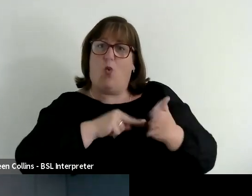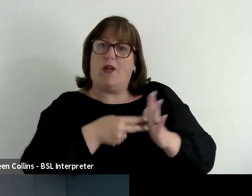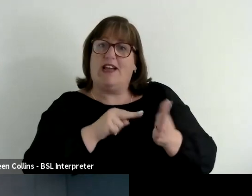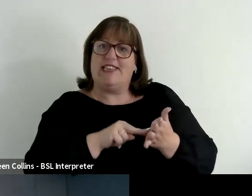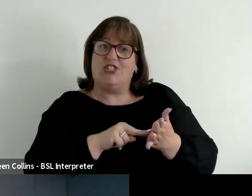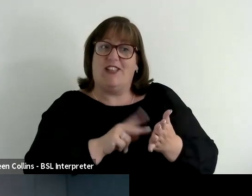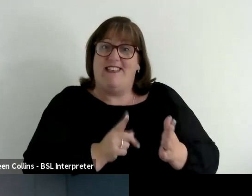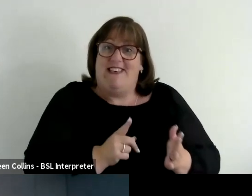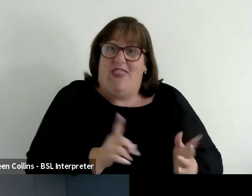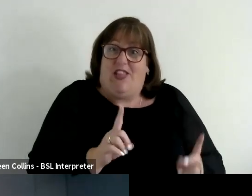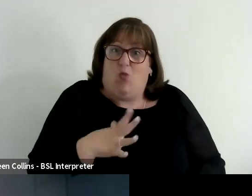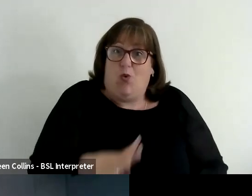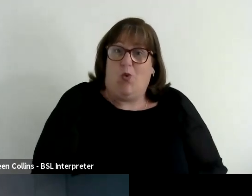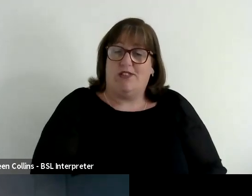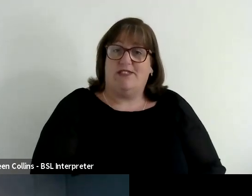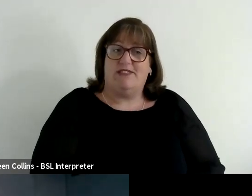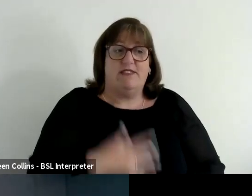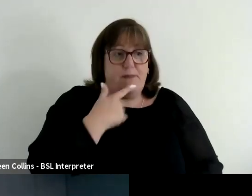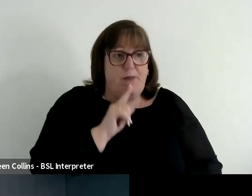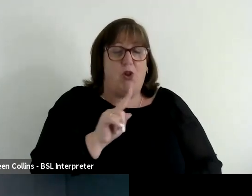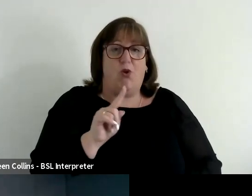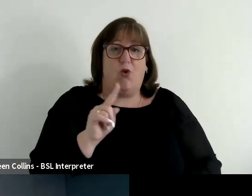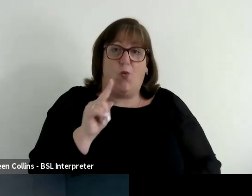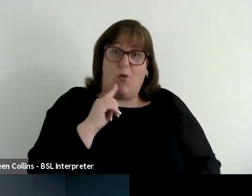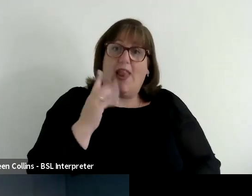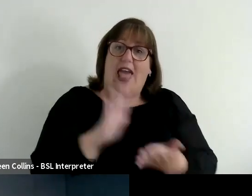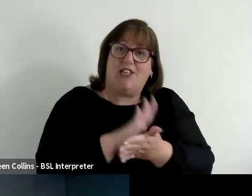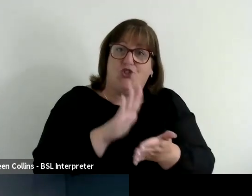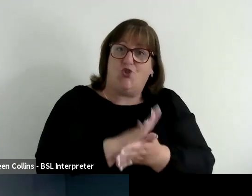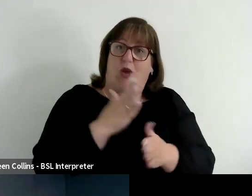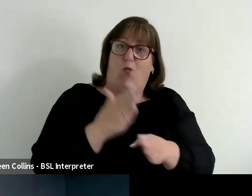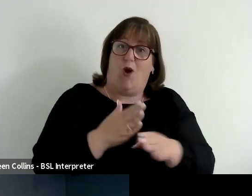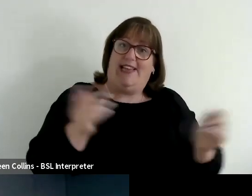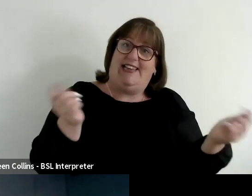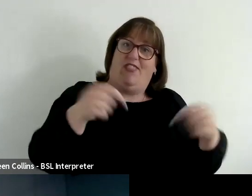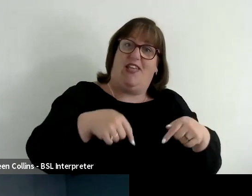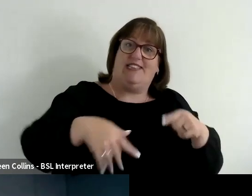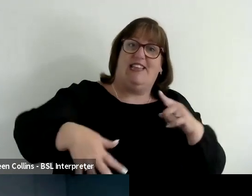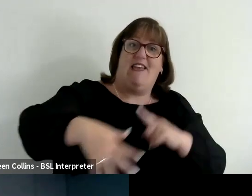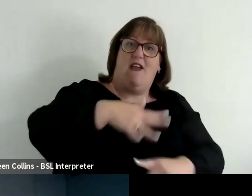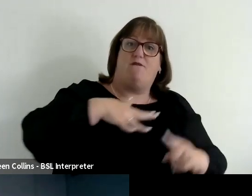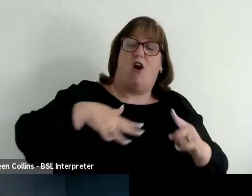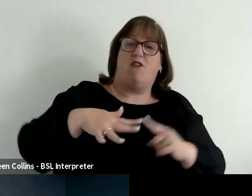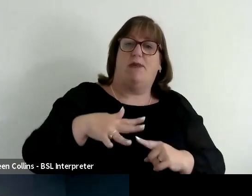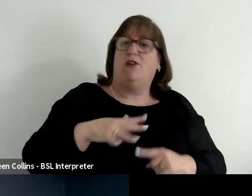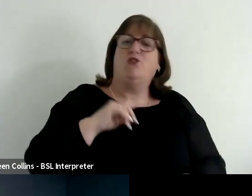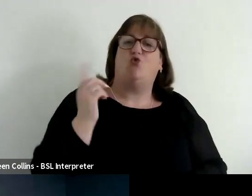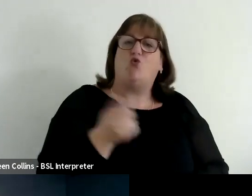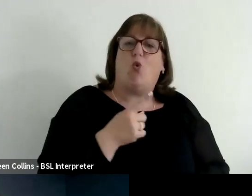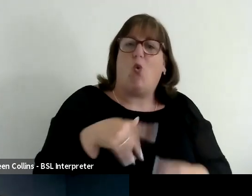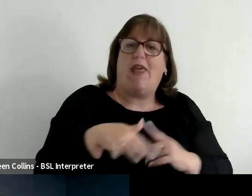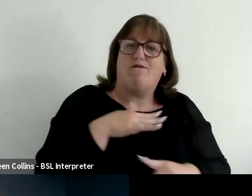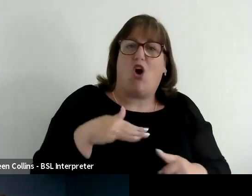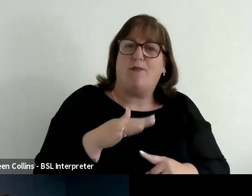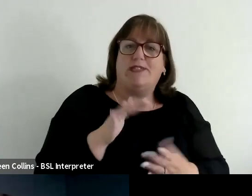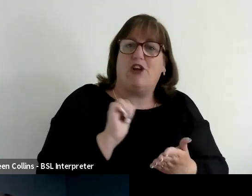looking for, is people that are going to enjoy working in this environment. Not every environment is right for every person. I'd